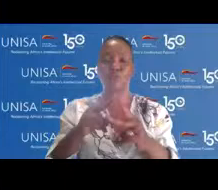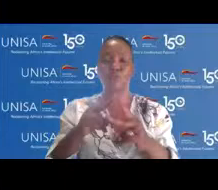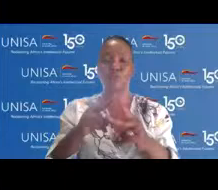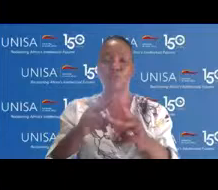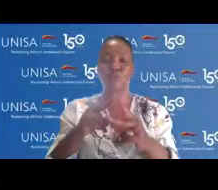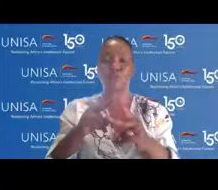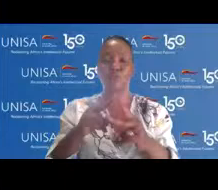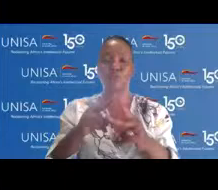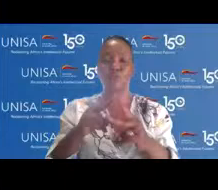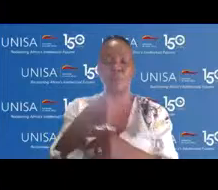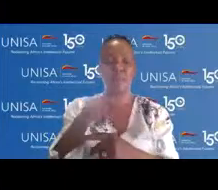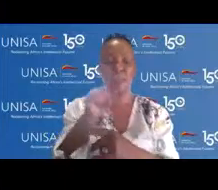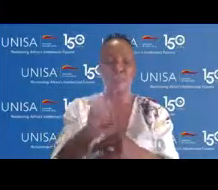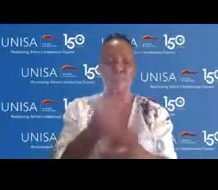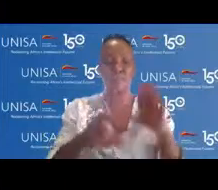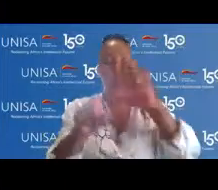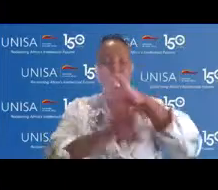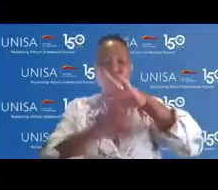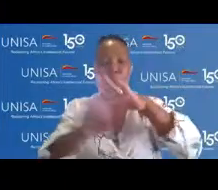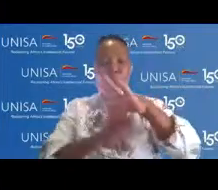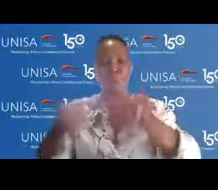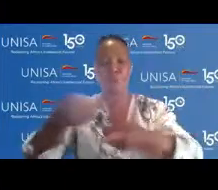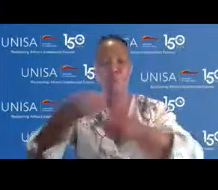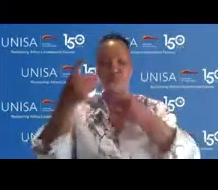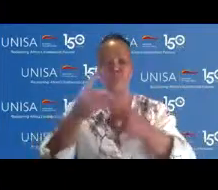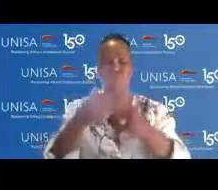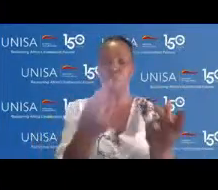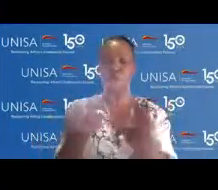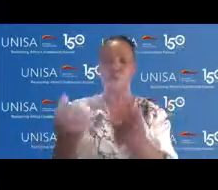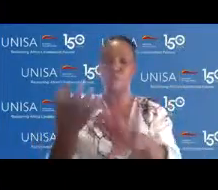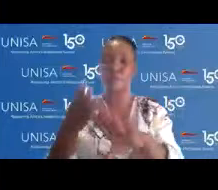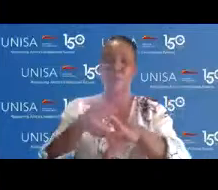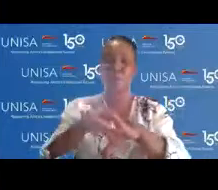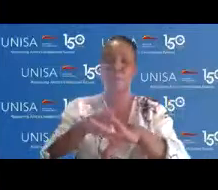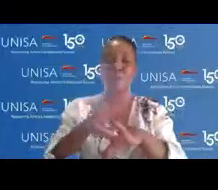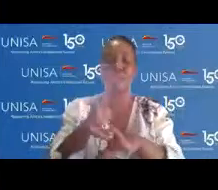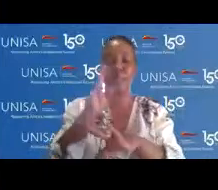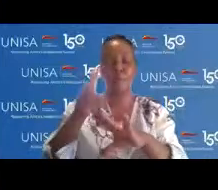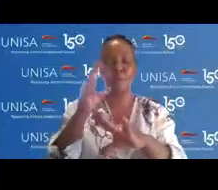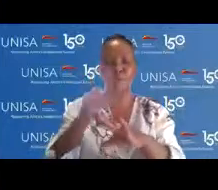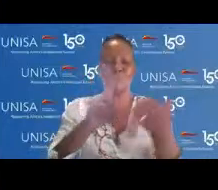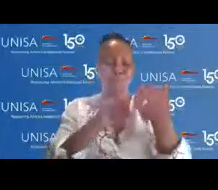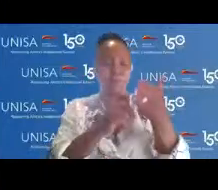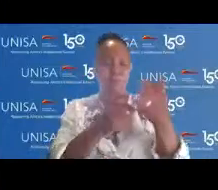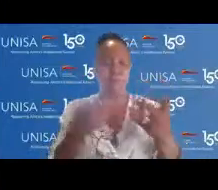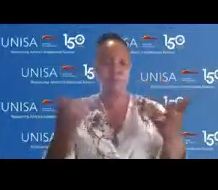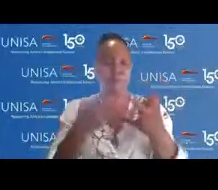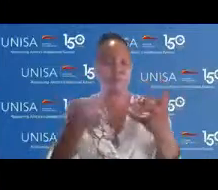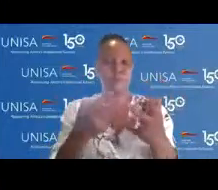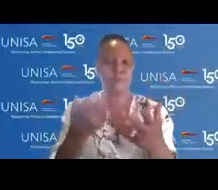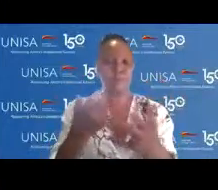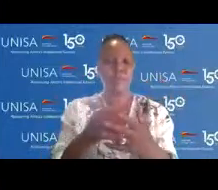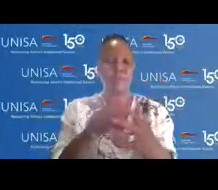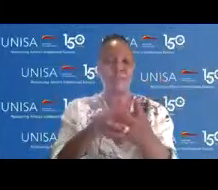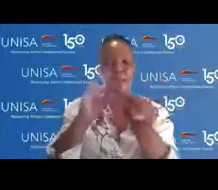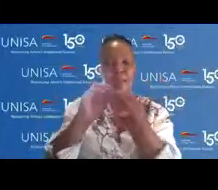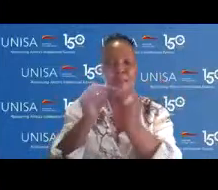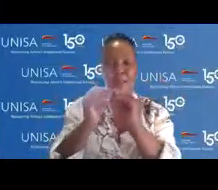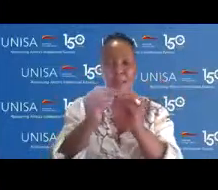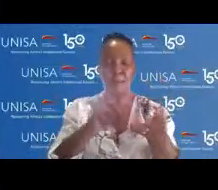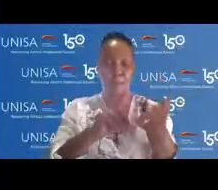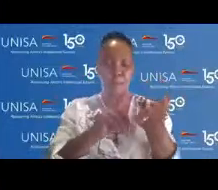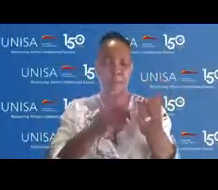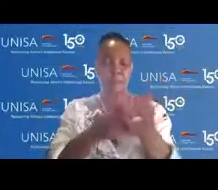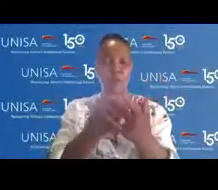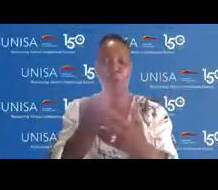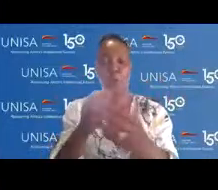scan documents. There's quite a lot that you can do. So I'm going to go ahead and click the Create button, or I can go to Word, whichever one